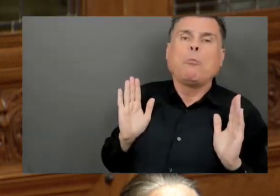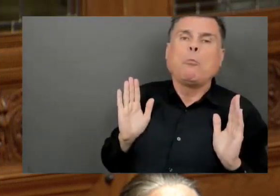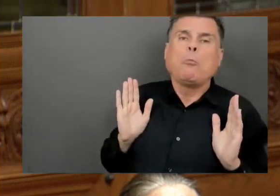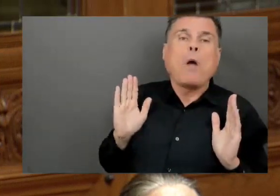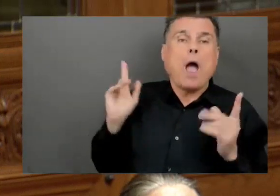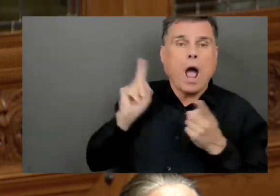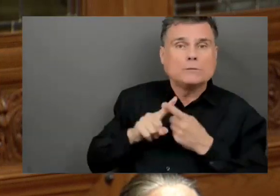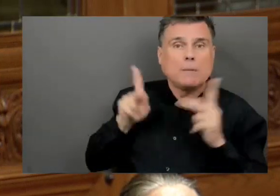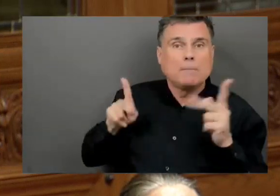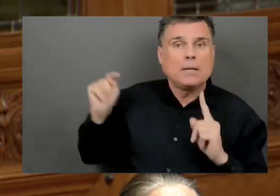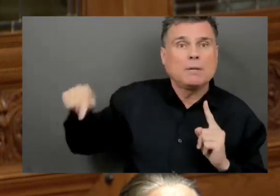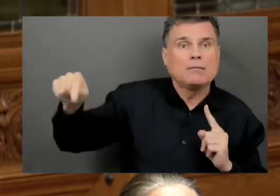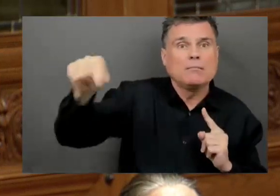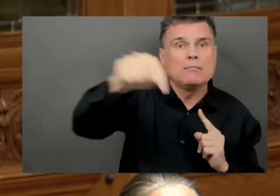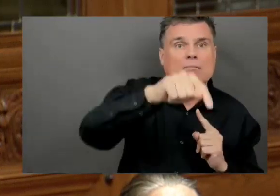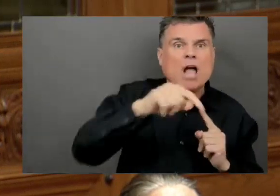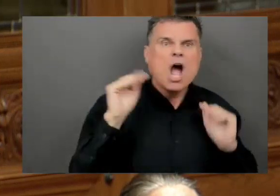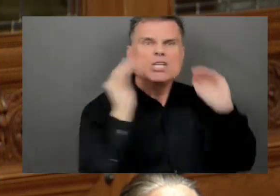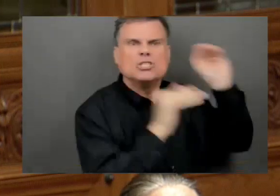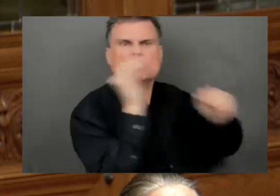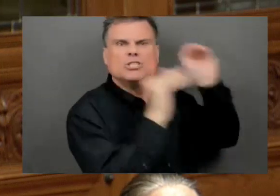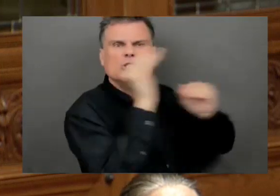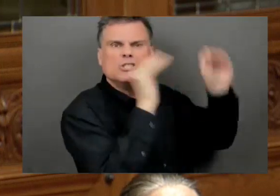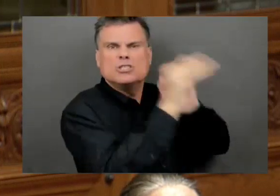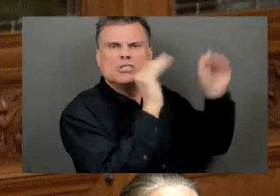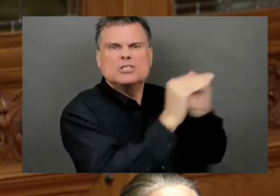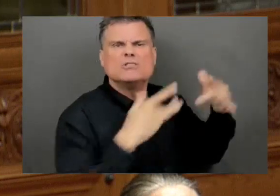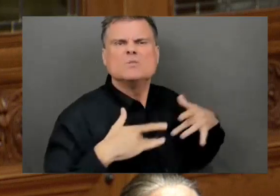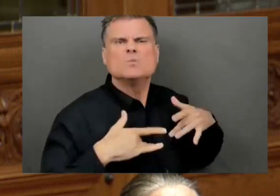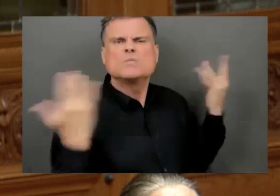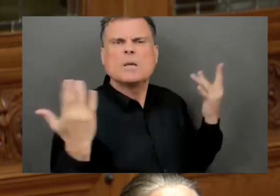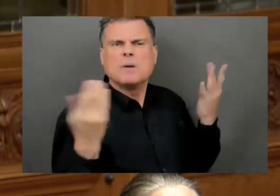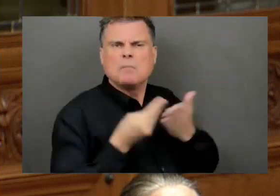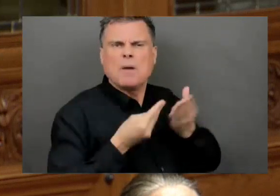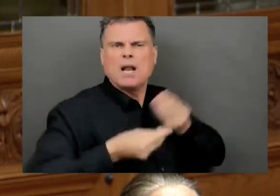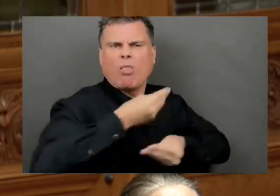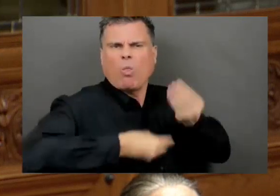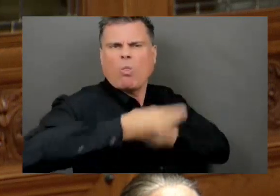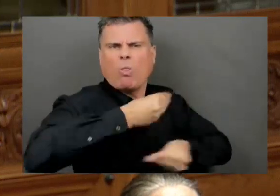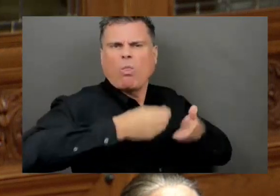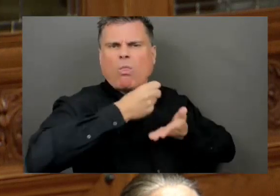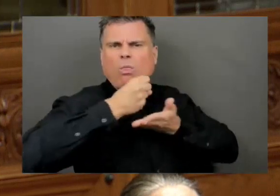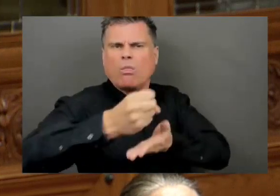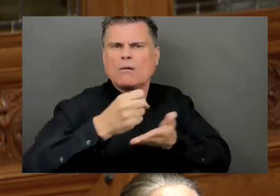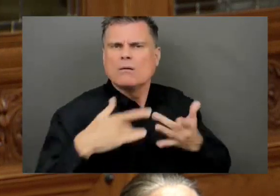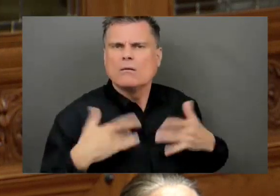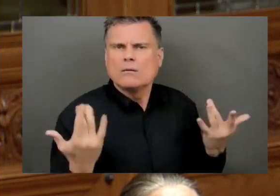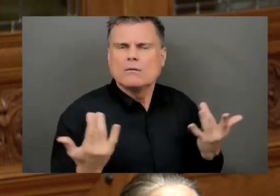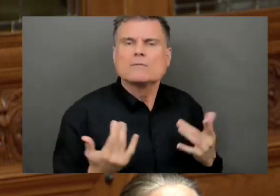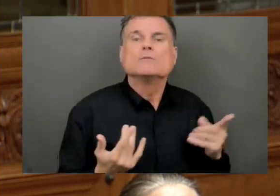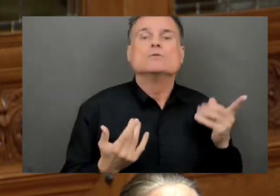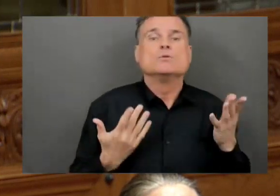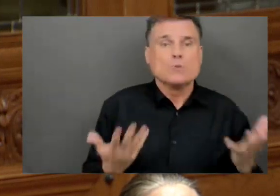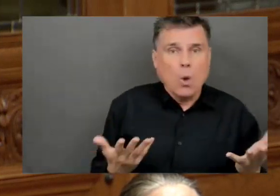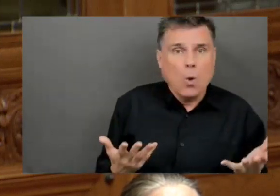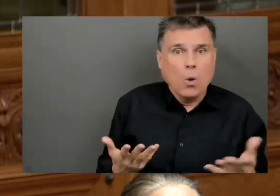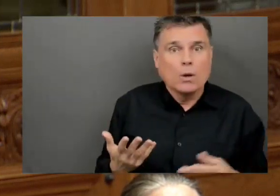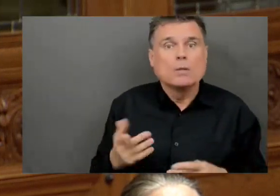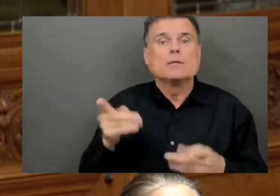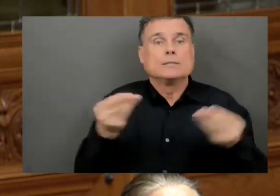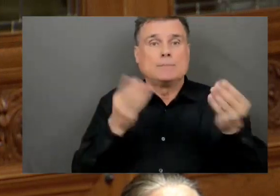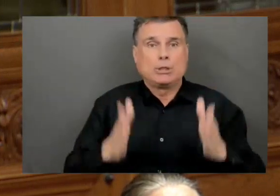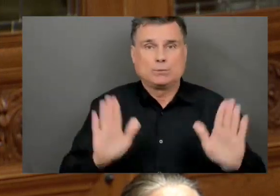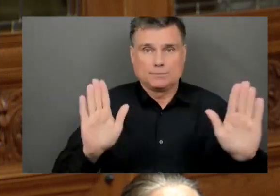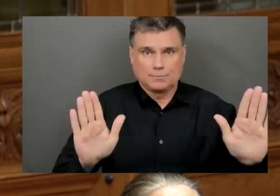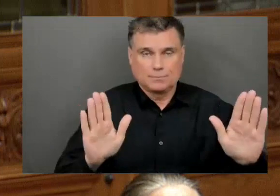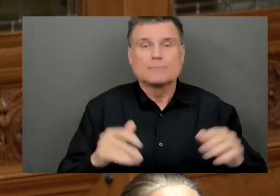through you, is to the Premier, because this is a question of leadership. The public has a right to